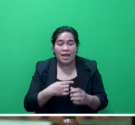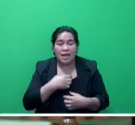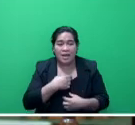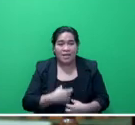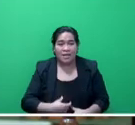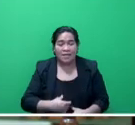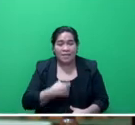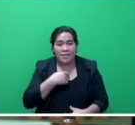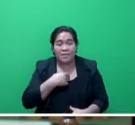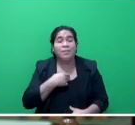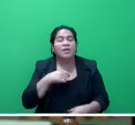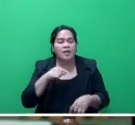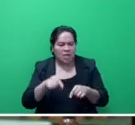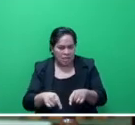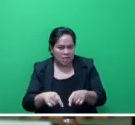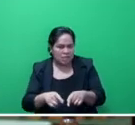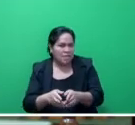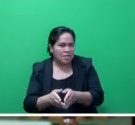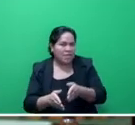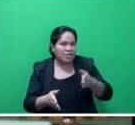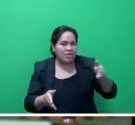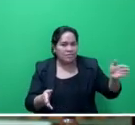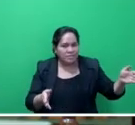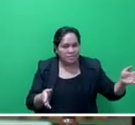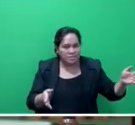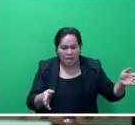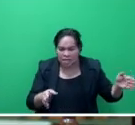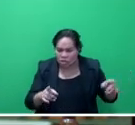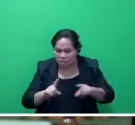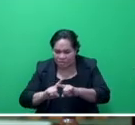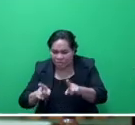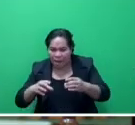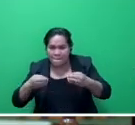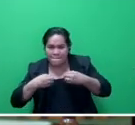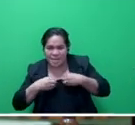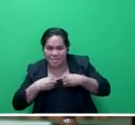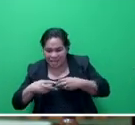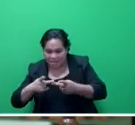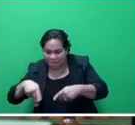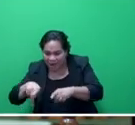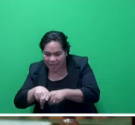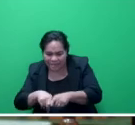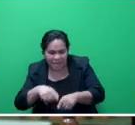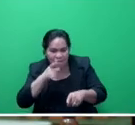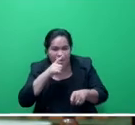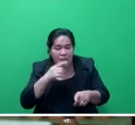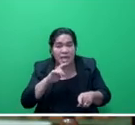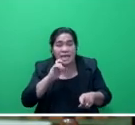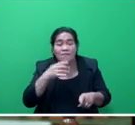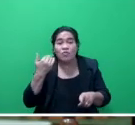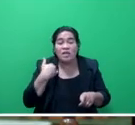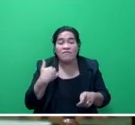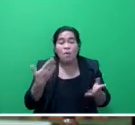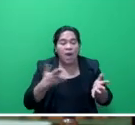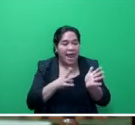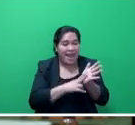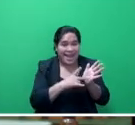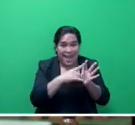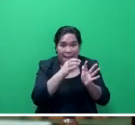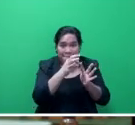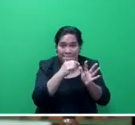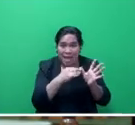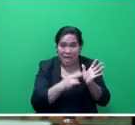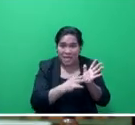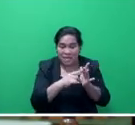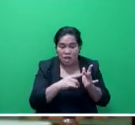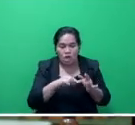little business and commercial centers develop in this area. If you live in Nepani, you actually cannot